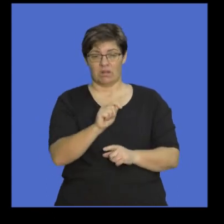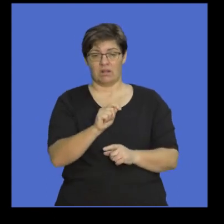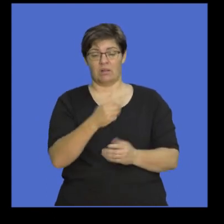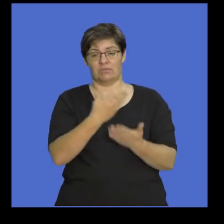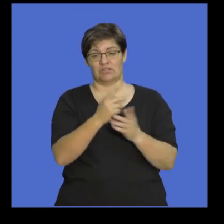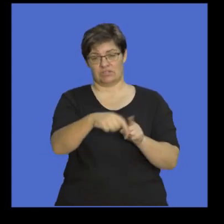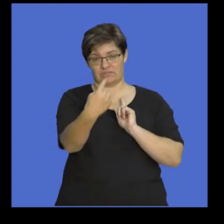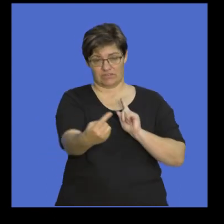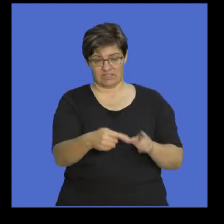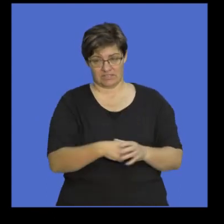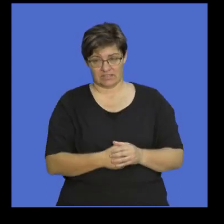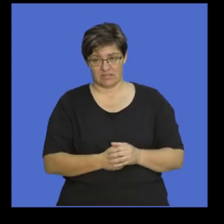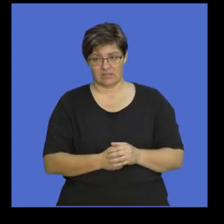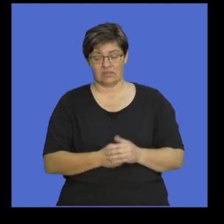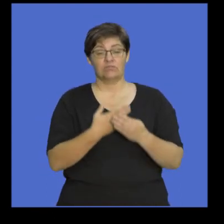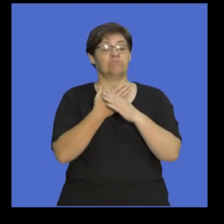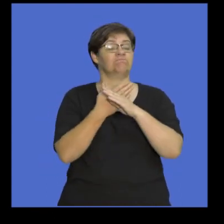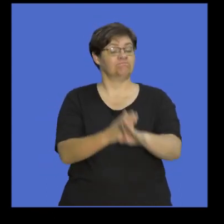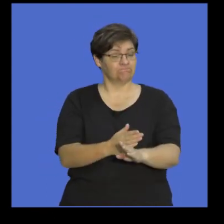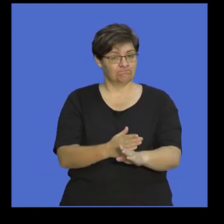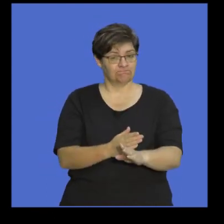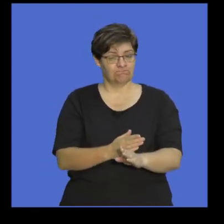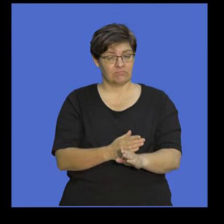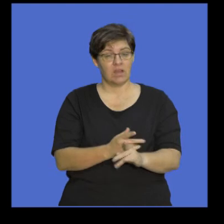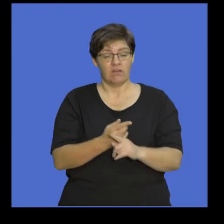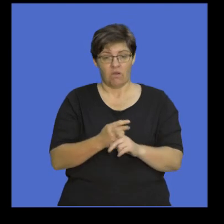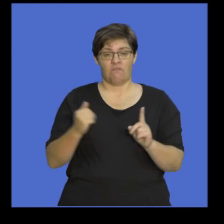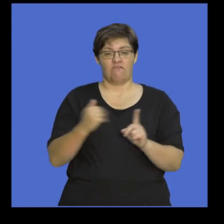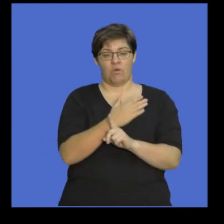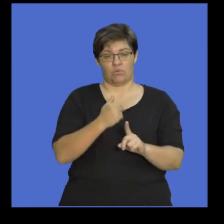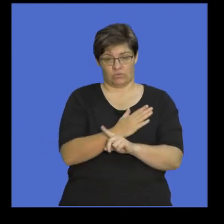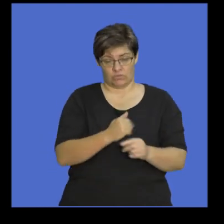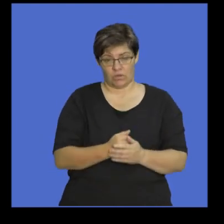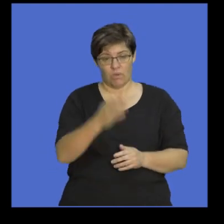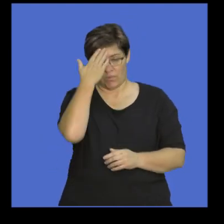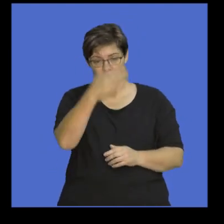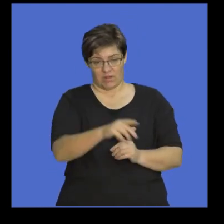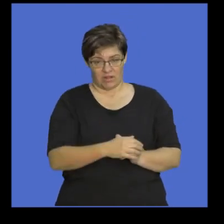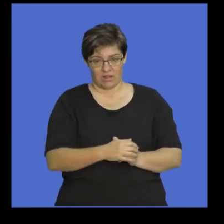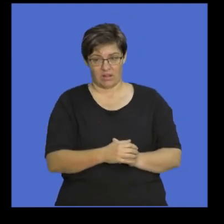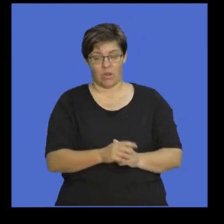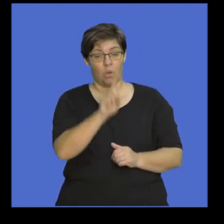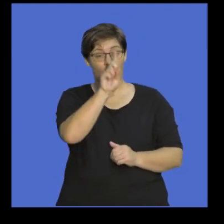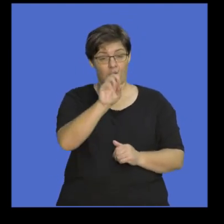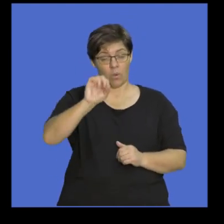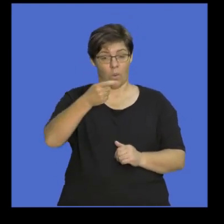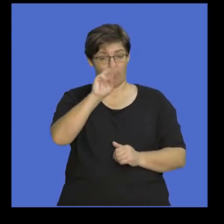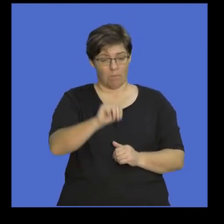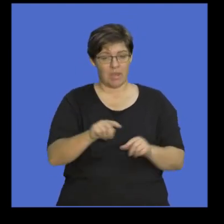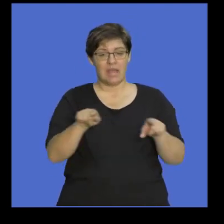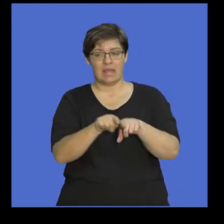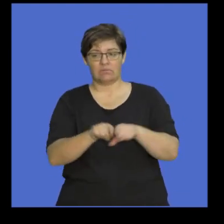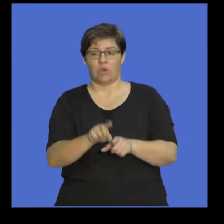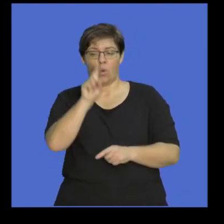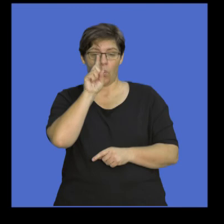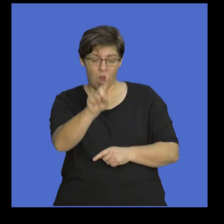terminal potential difference, right? Okay, so the resistance is the opposition to flow. This is what we know, and an